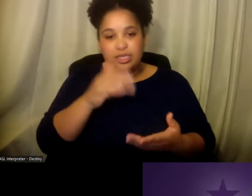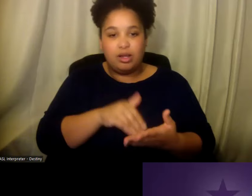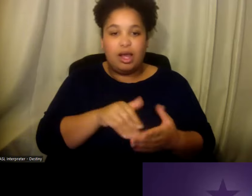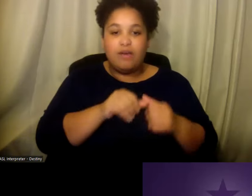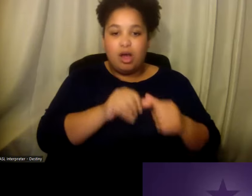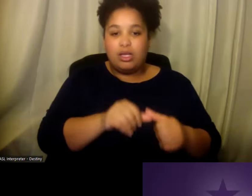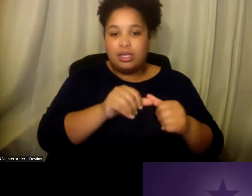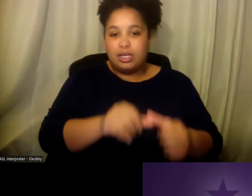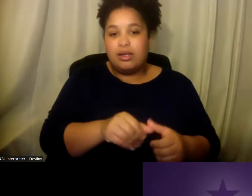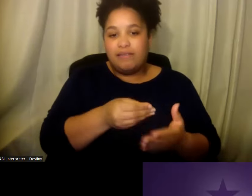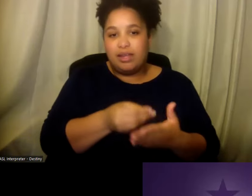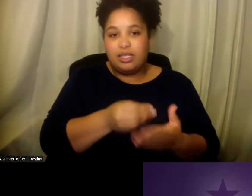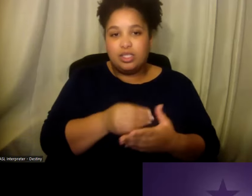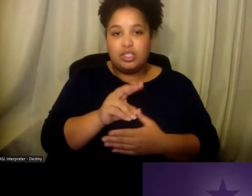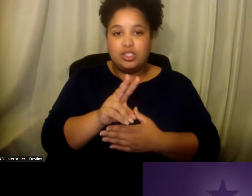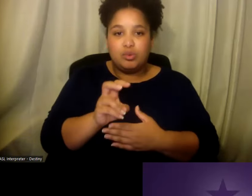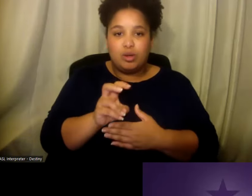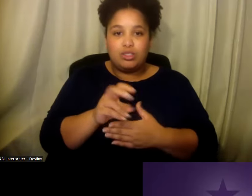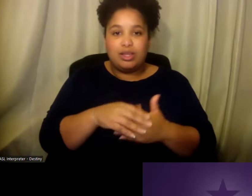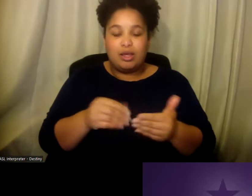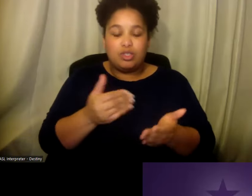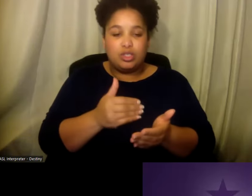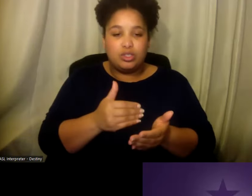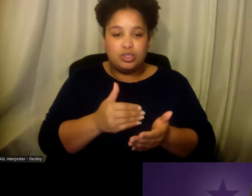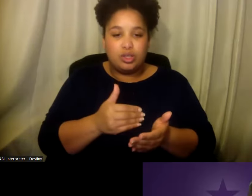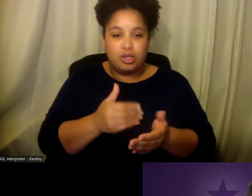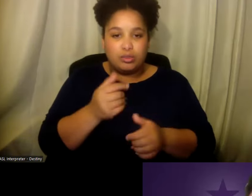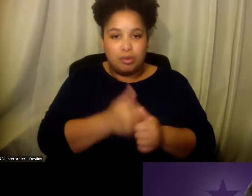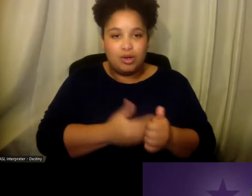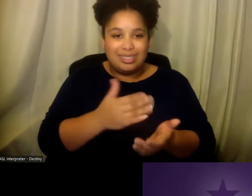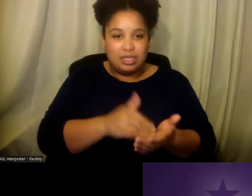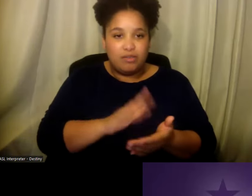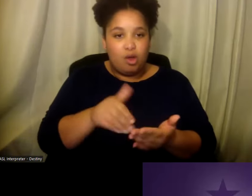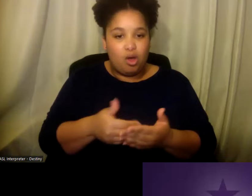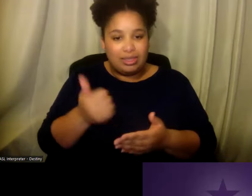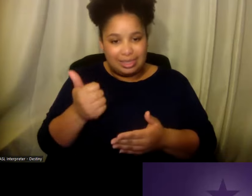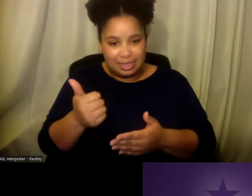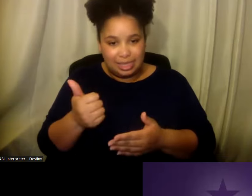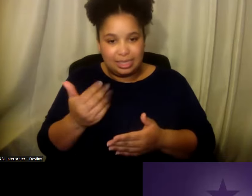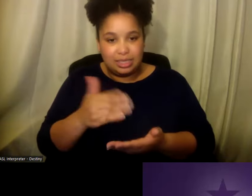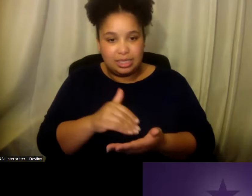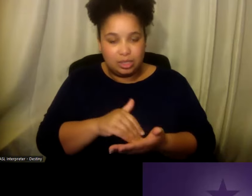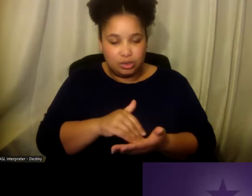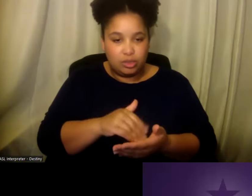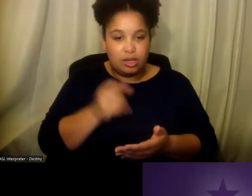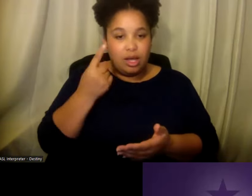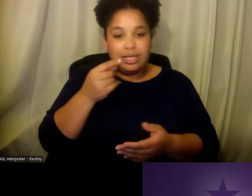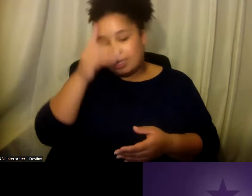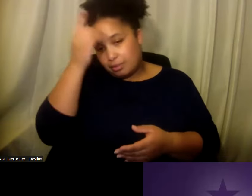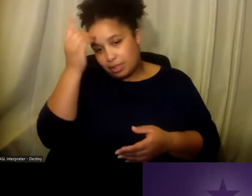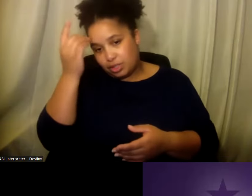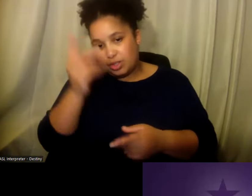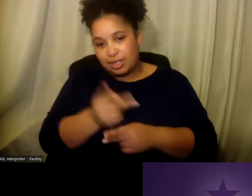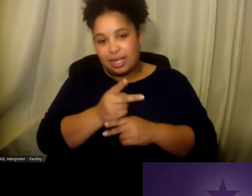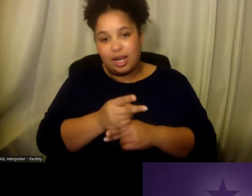over $200,000 per center for all 10 centers. That continues. But Dementia Care Aware, which is